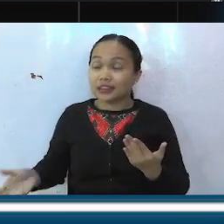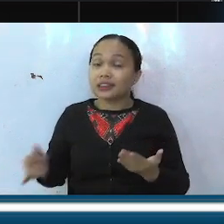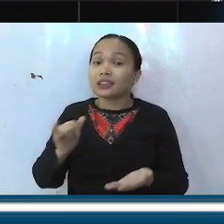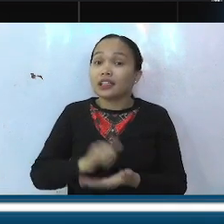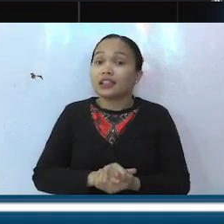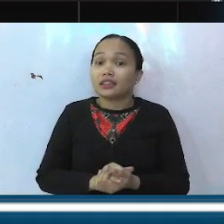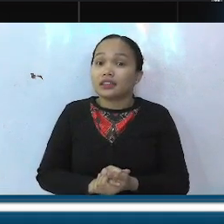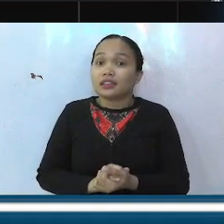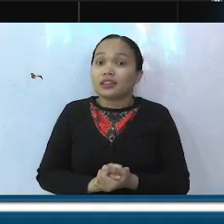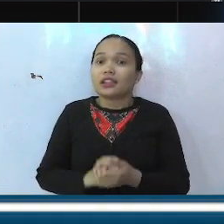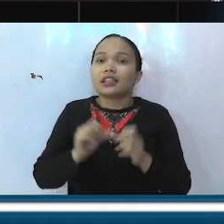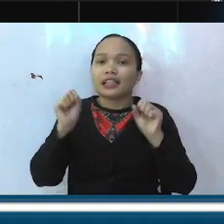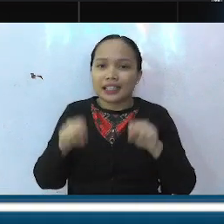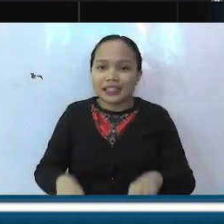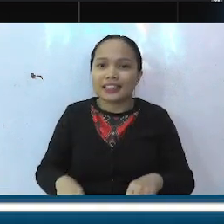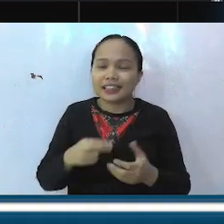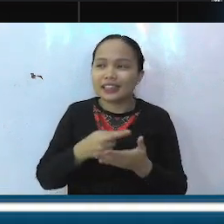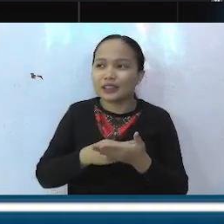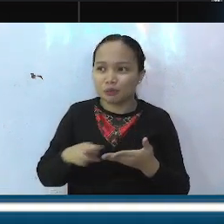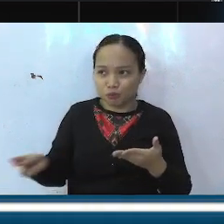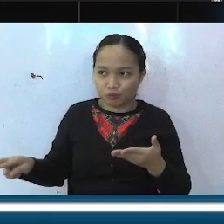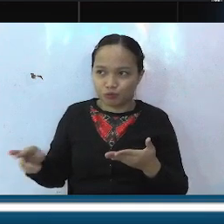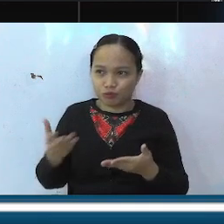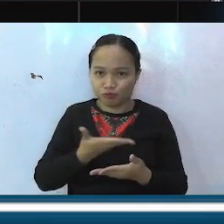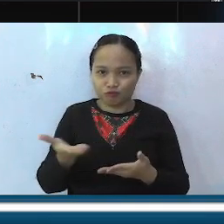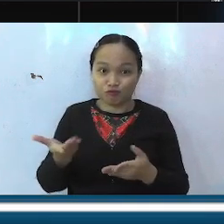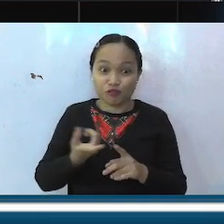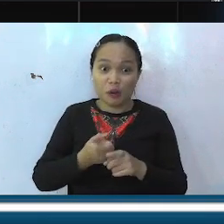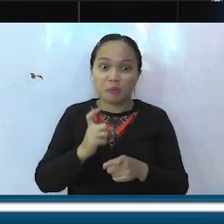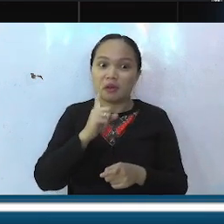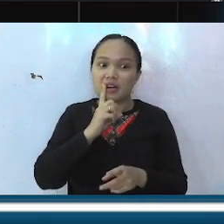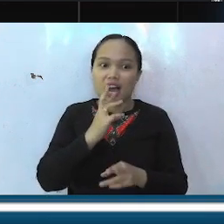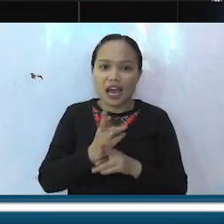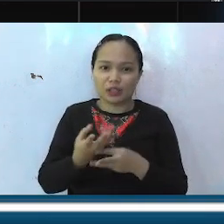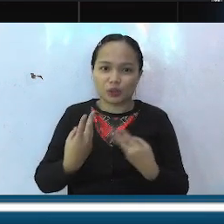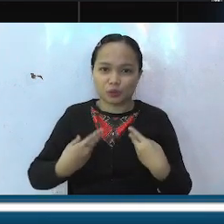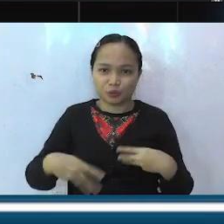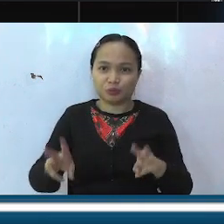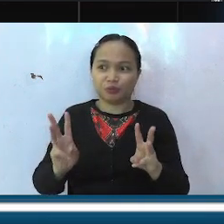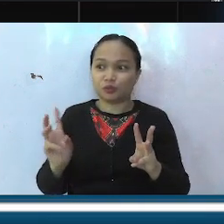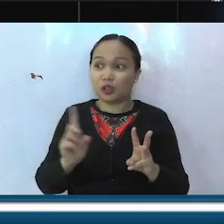know, magpapaalis sa inyo sa right track ninyo. One of the things that